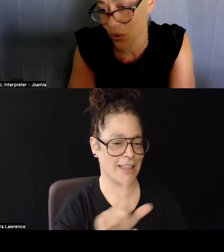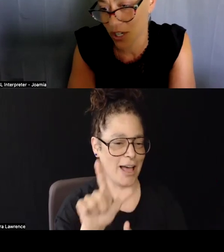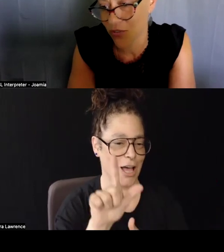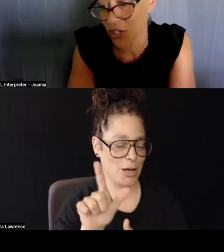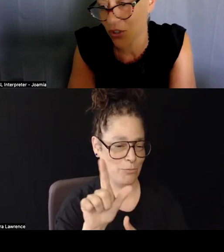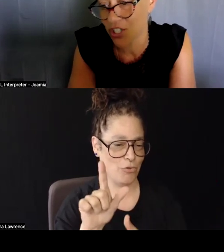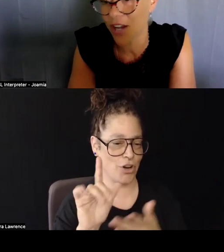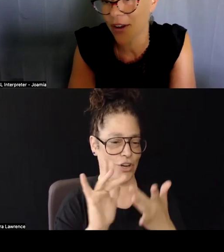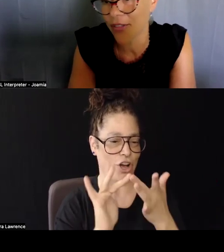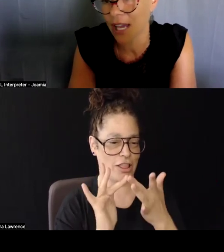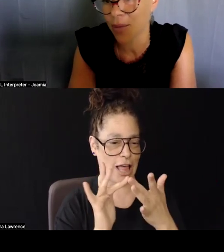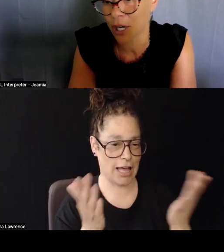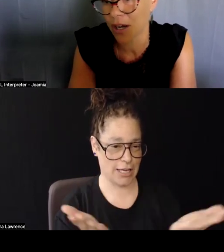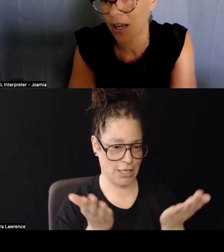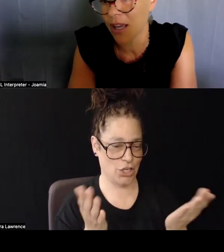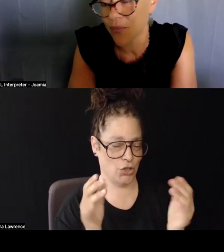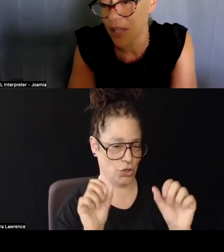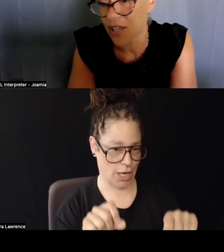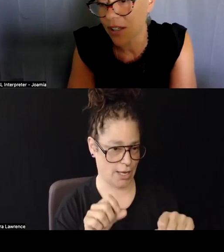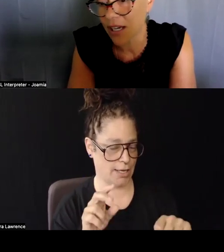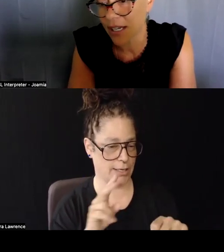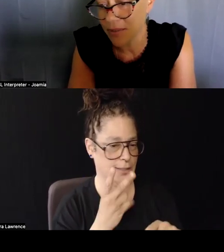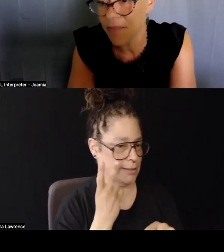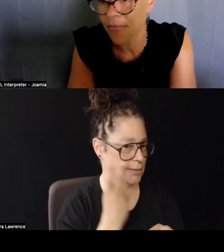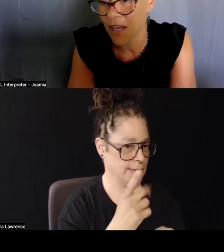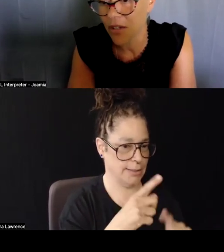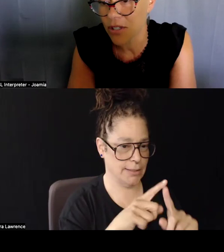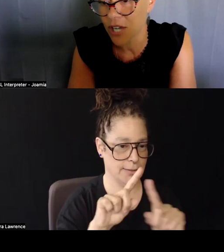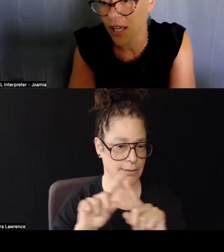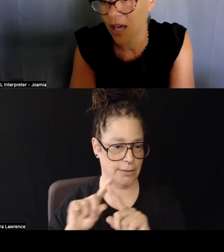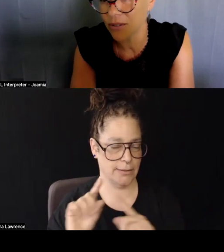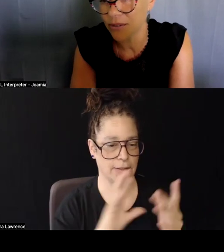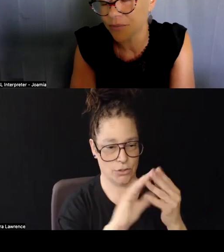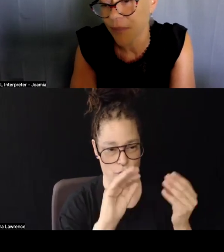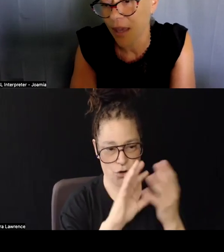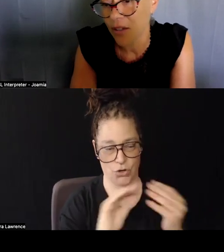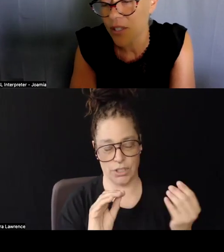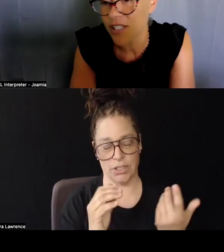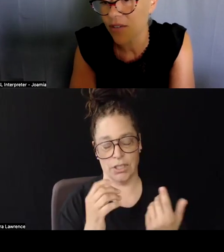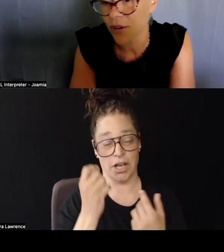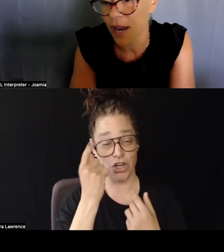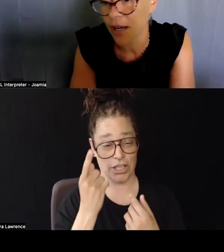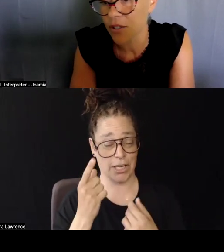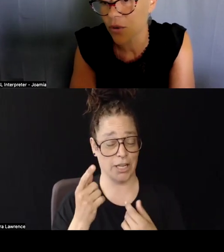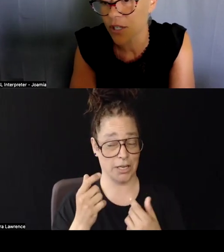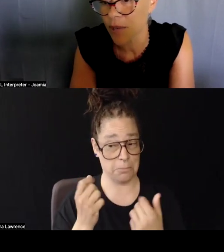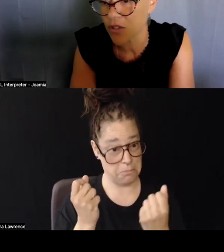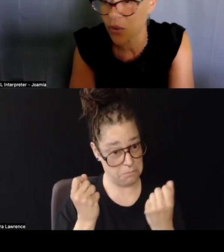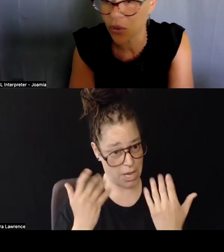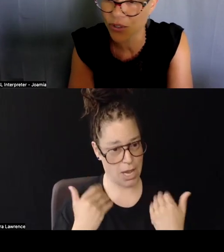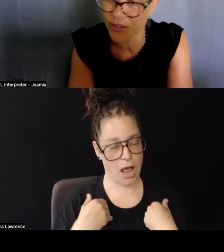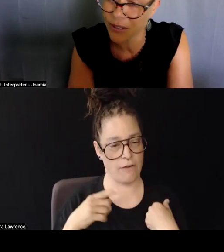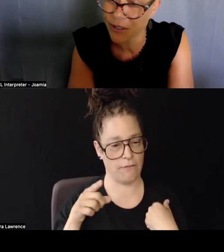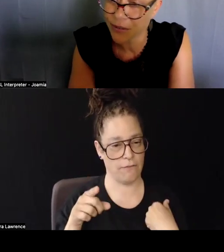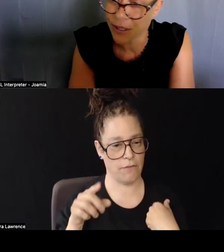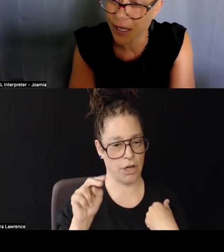endless stories for you to check out at the library. It's online that you can check out, and you can see a variety of stories being